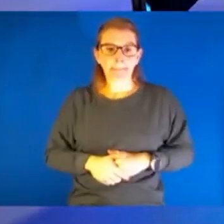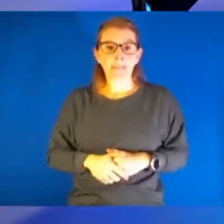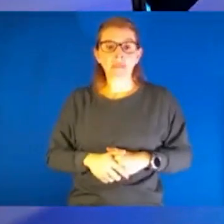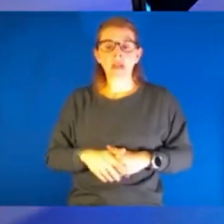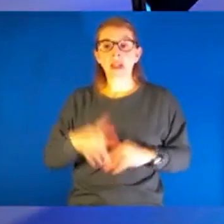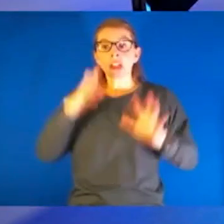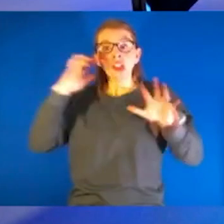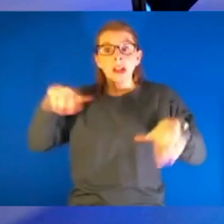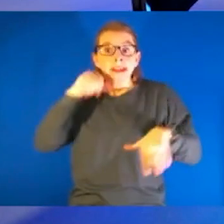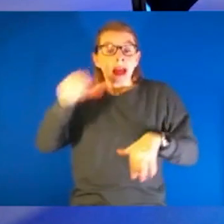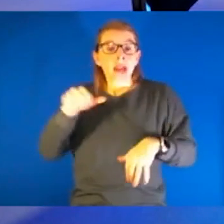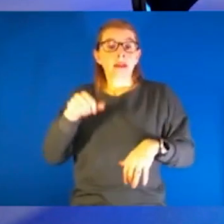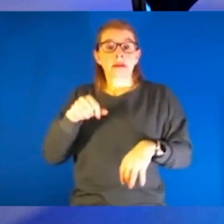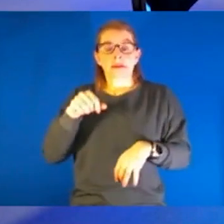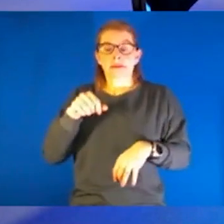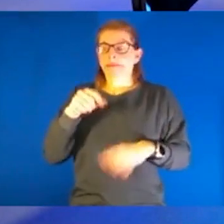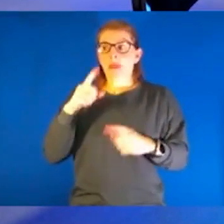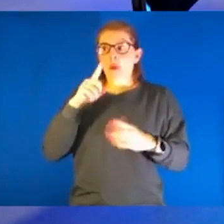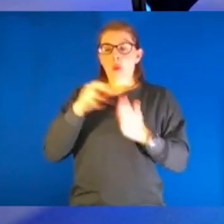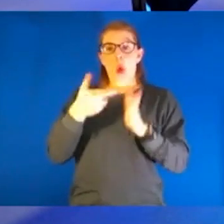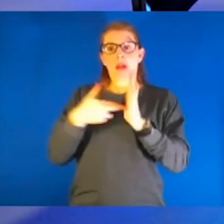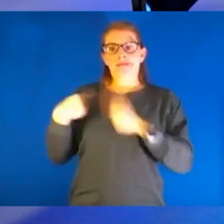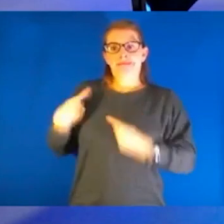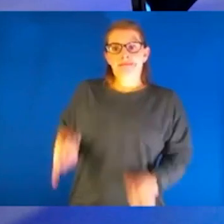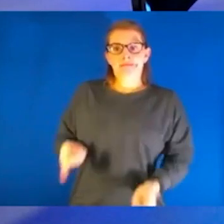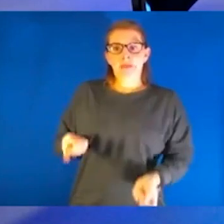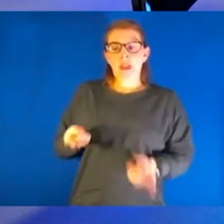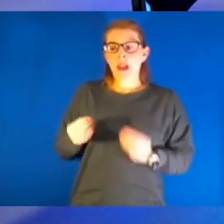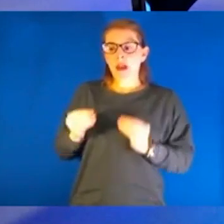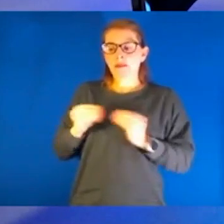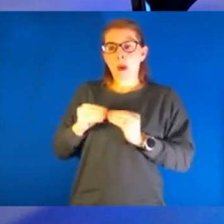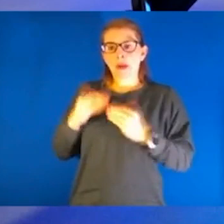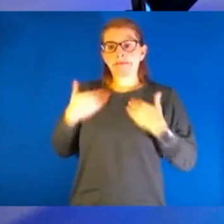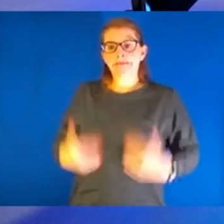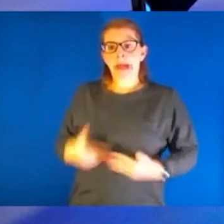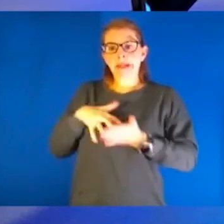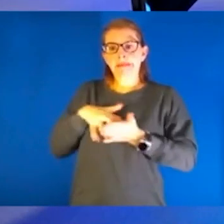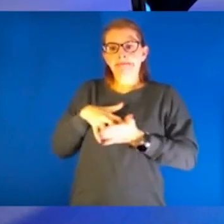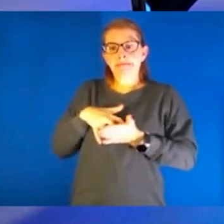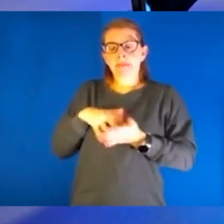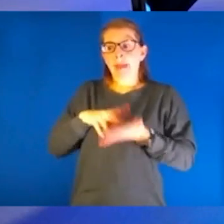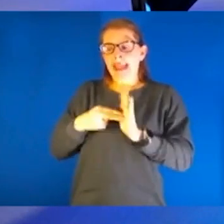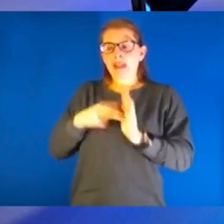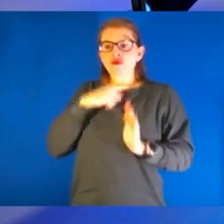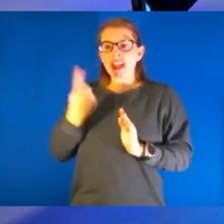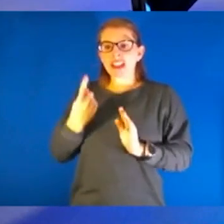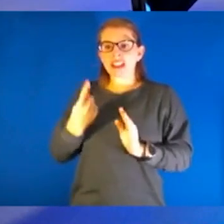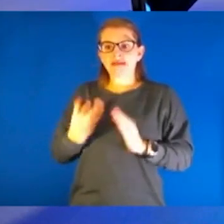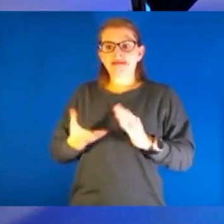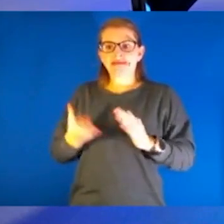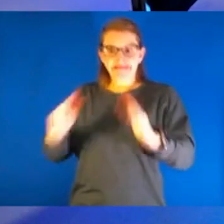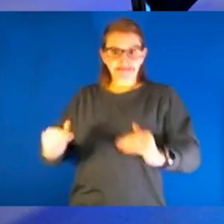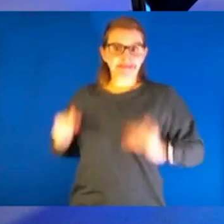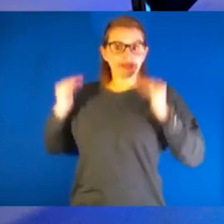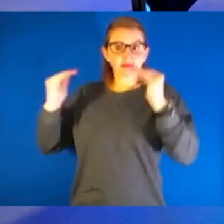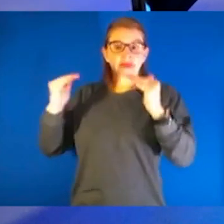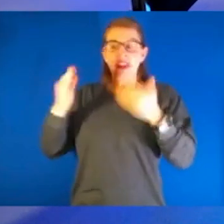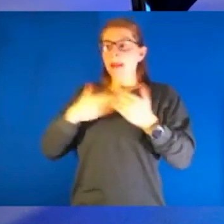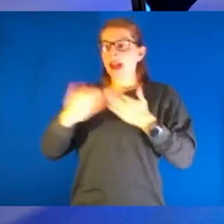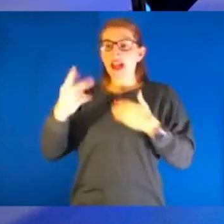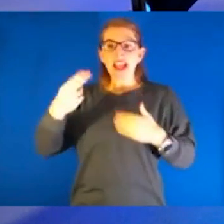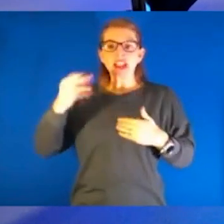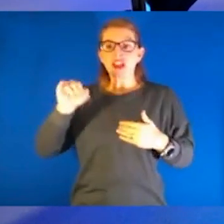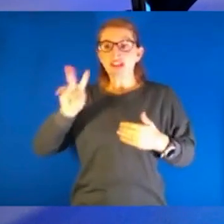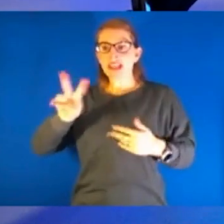has been all along with COVID-19, the more immunocompromised you are, the more at risk you are, whether it's HIV, organ transplant, cancer,